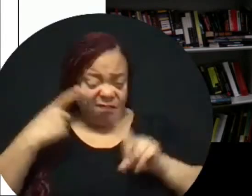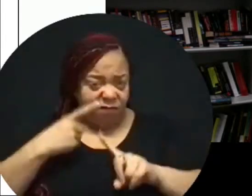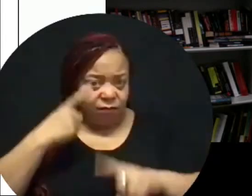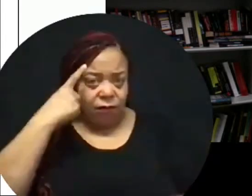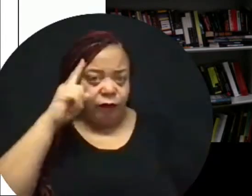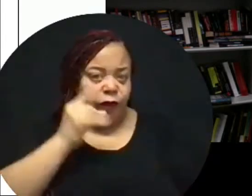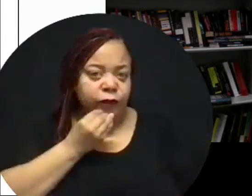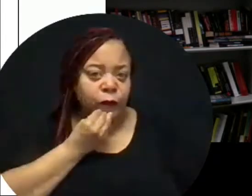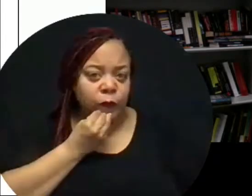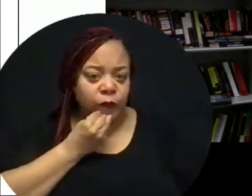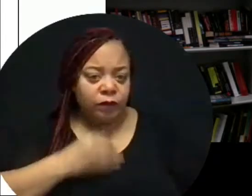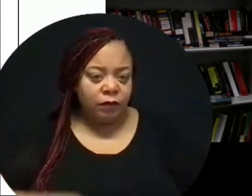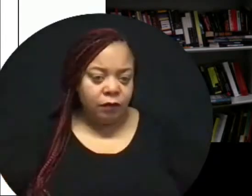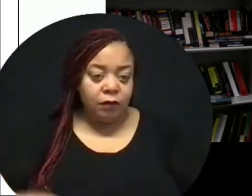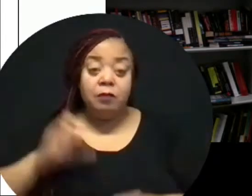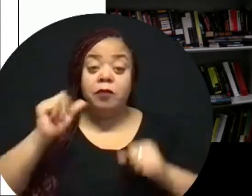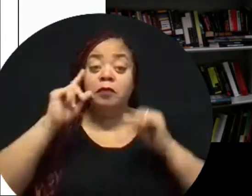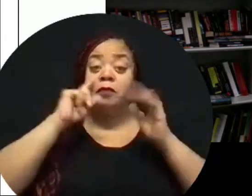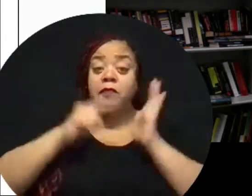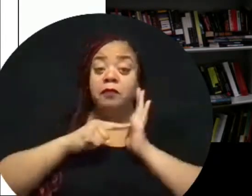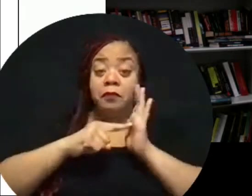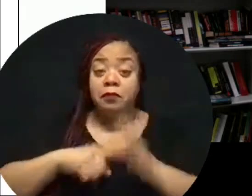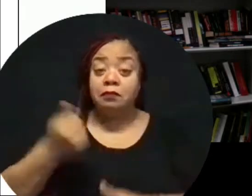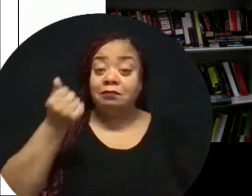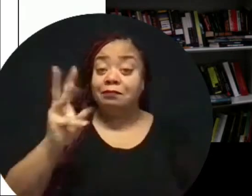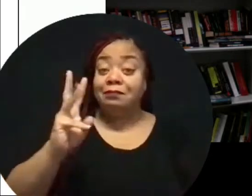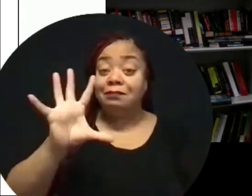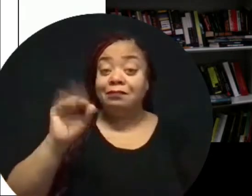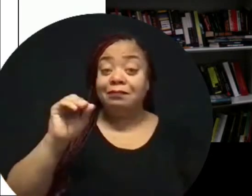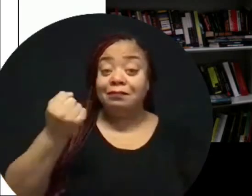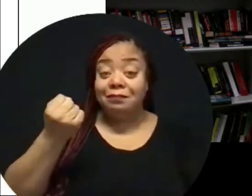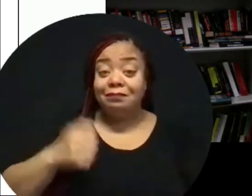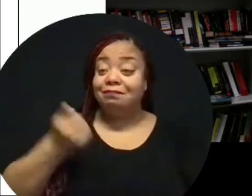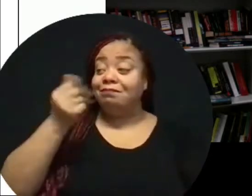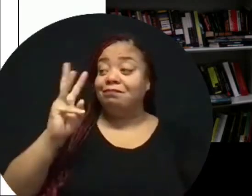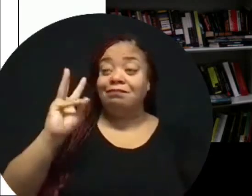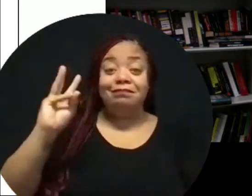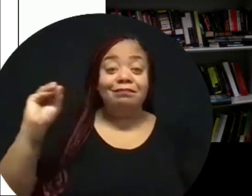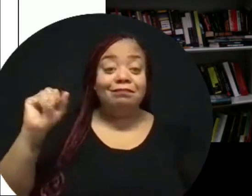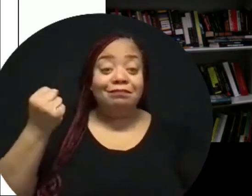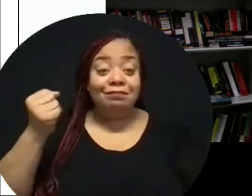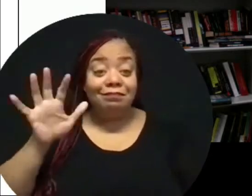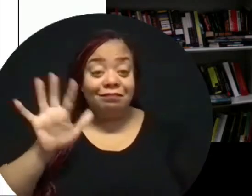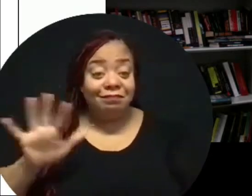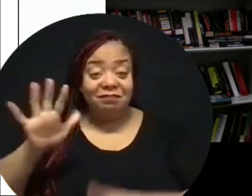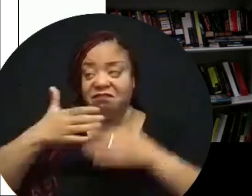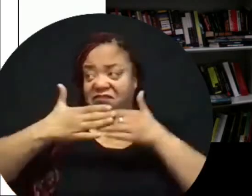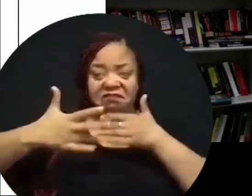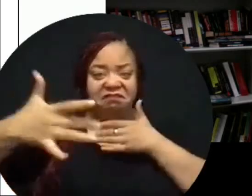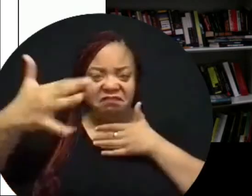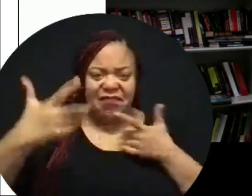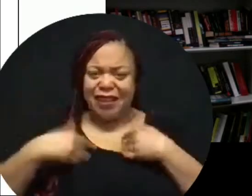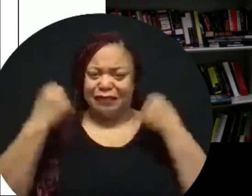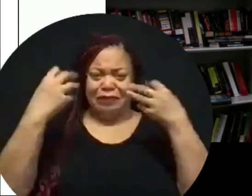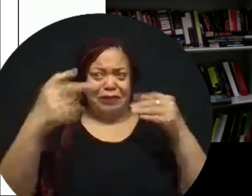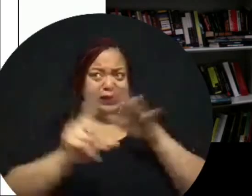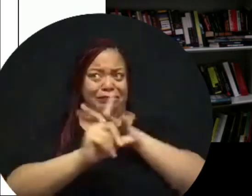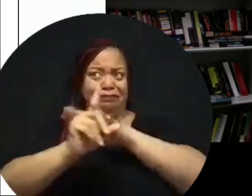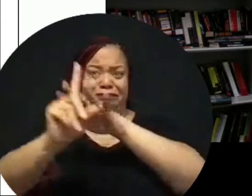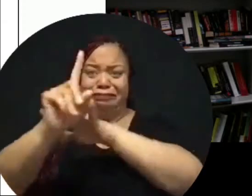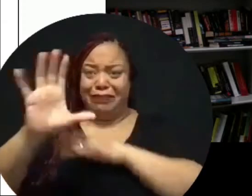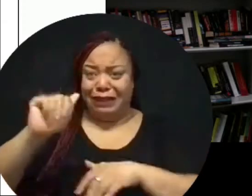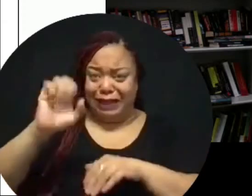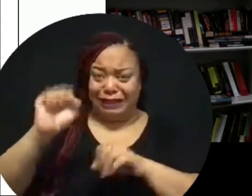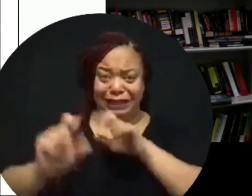1660s forward. There are a bunch of cases in Essex County of people who have literally had their ears nailed to the public